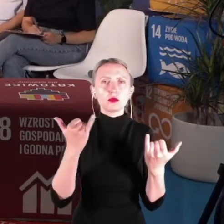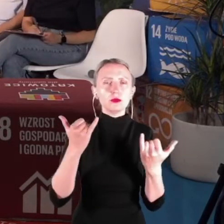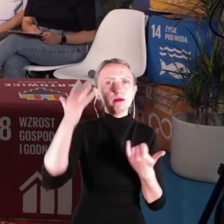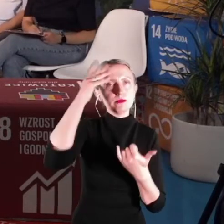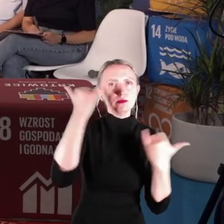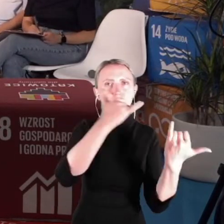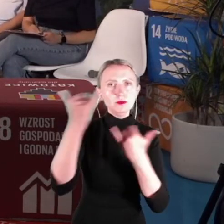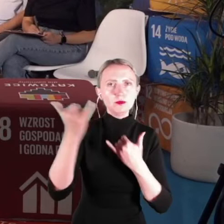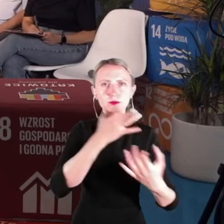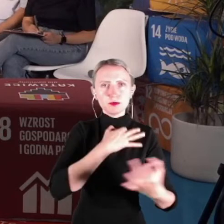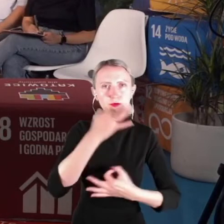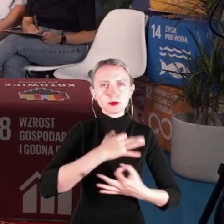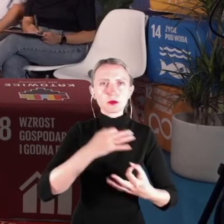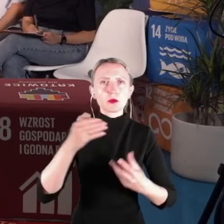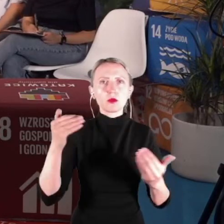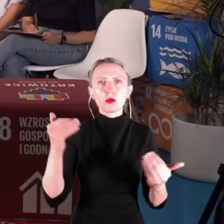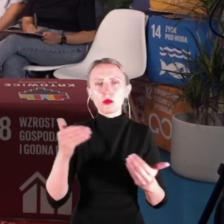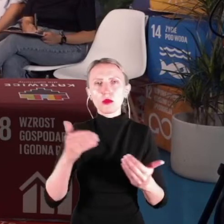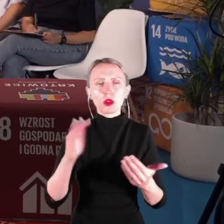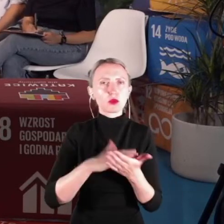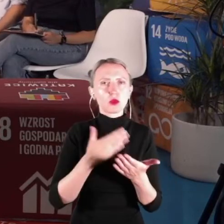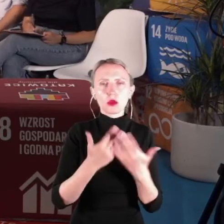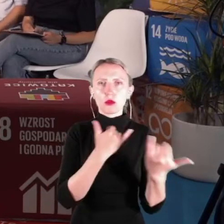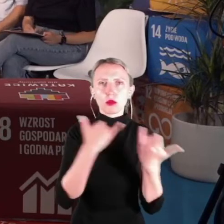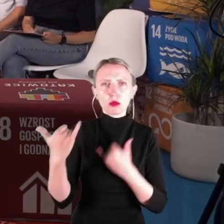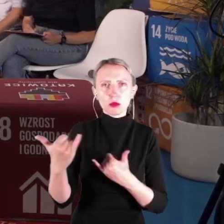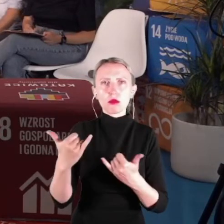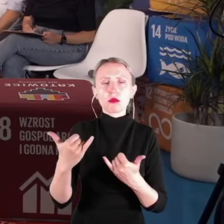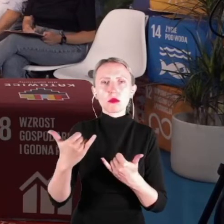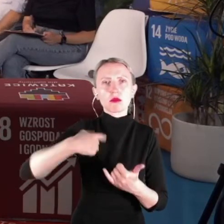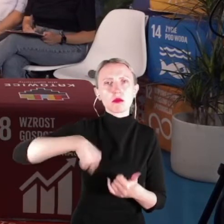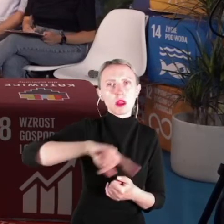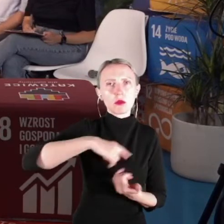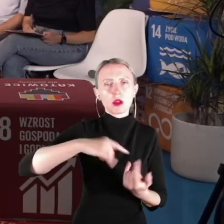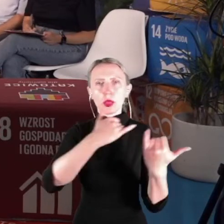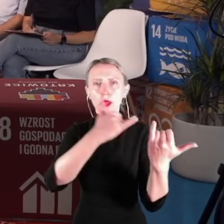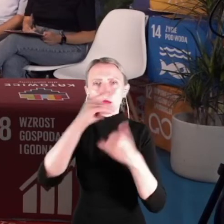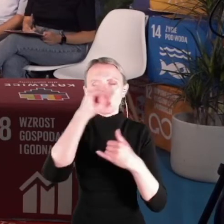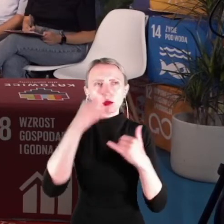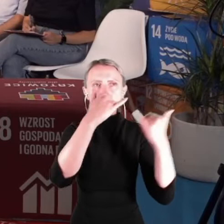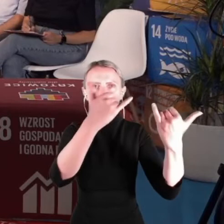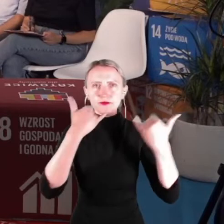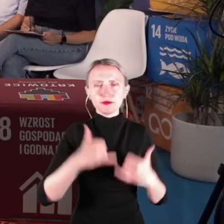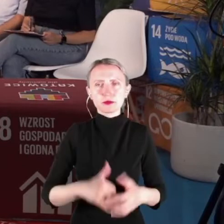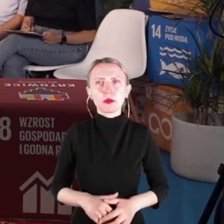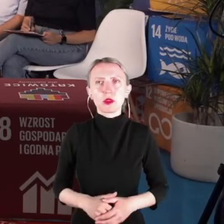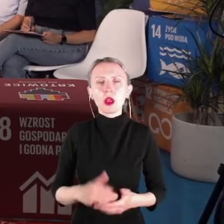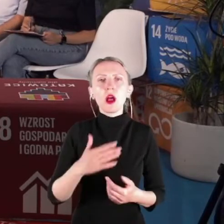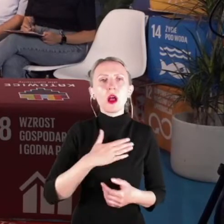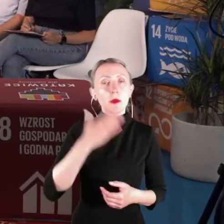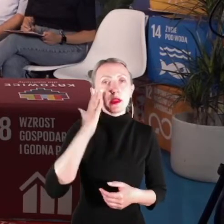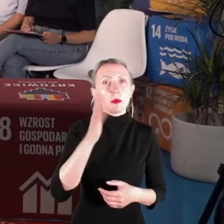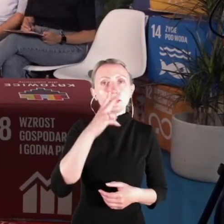difference. I think there is something with the slides. I think that it's hanging. I cannot really start